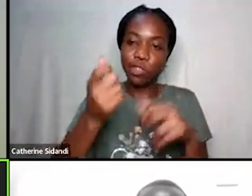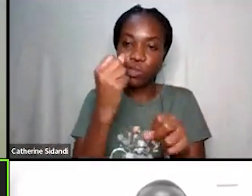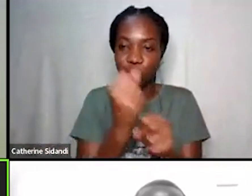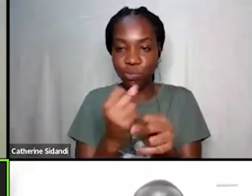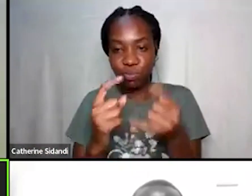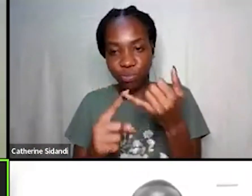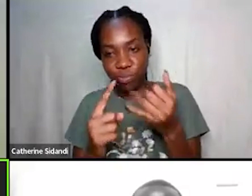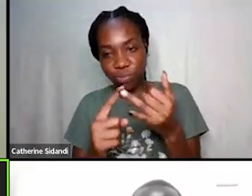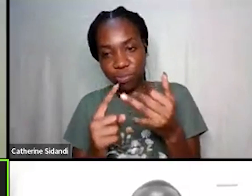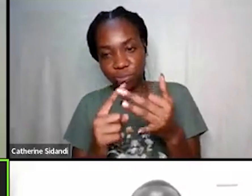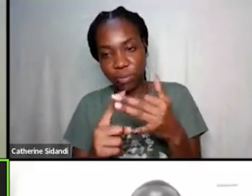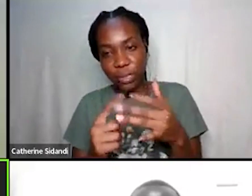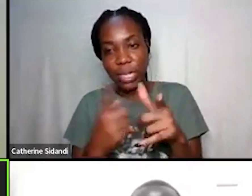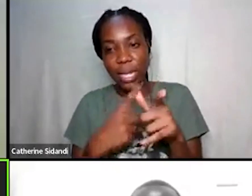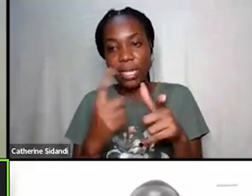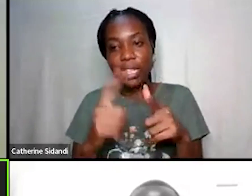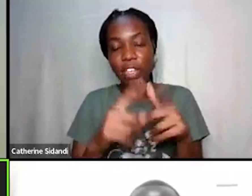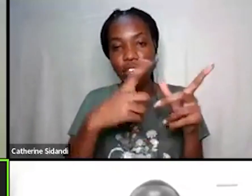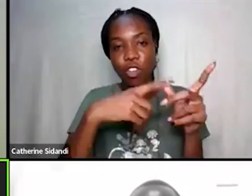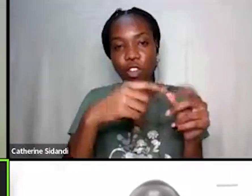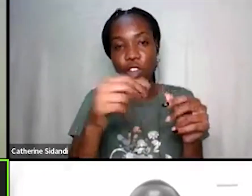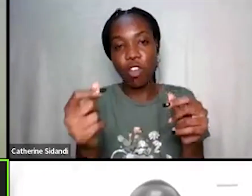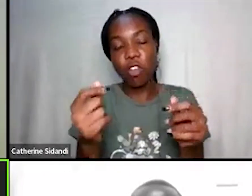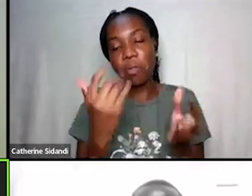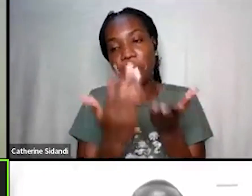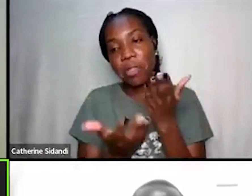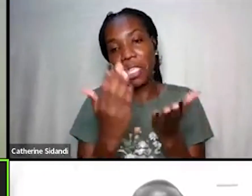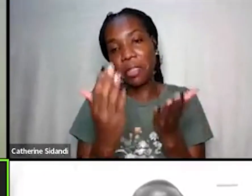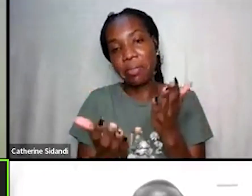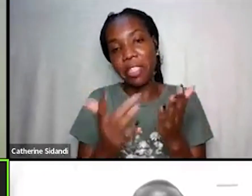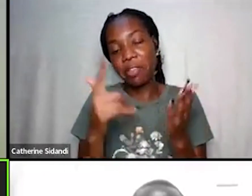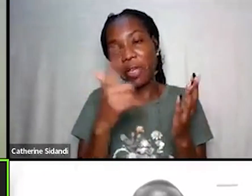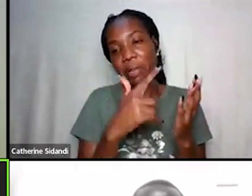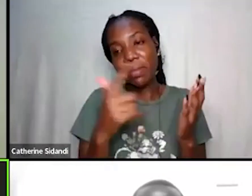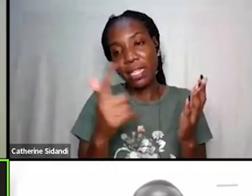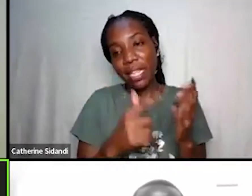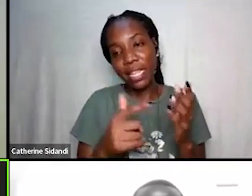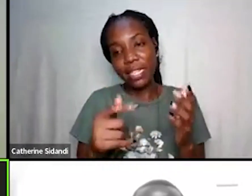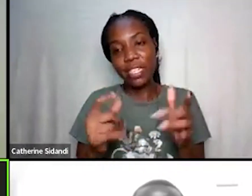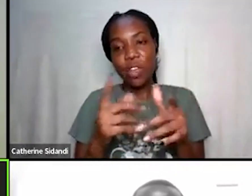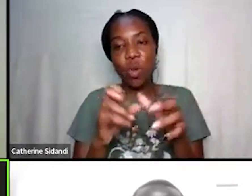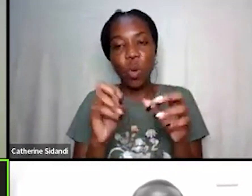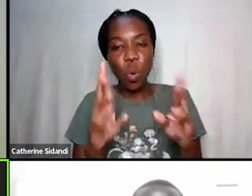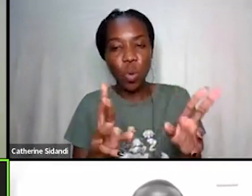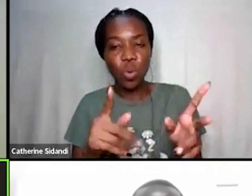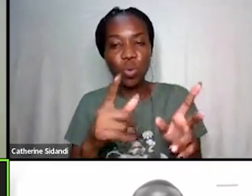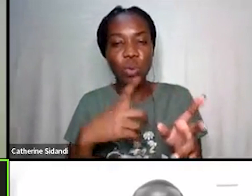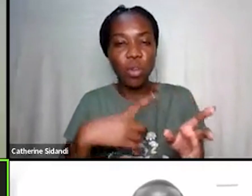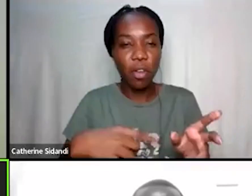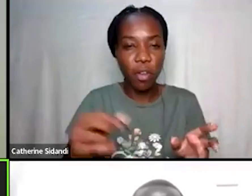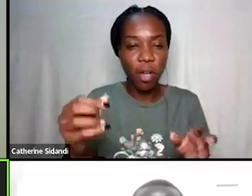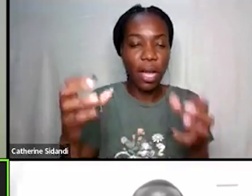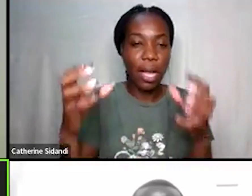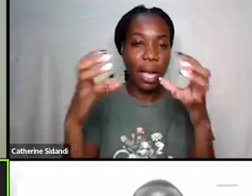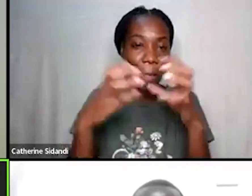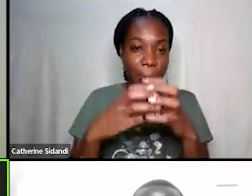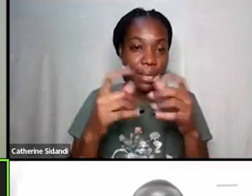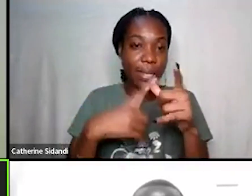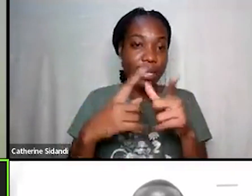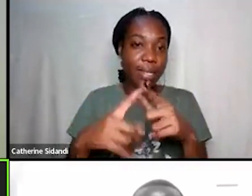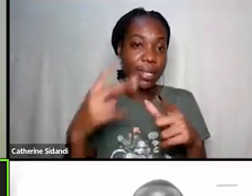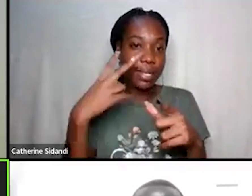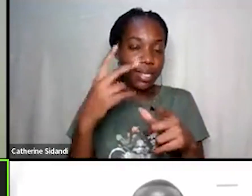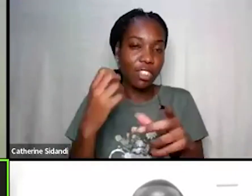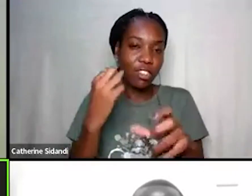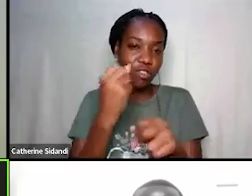can go to their maybe website, or you go to their companies and see what they are doing.